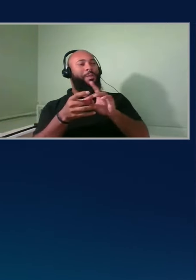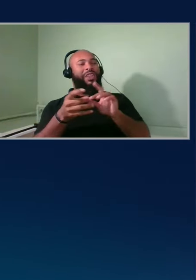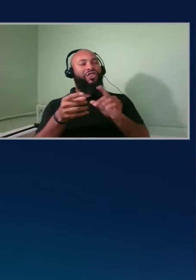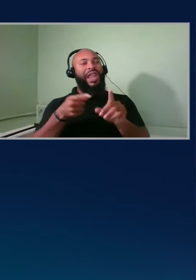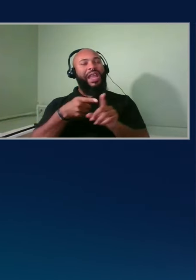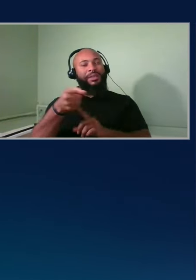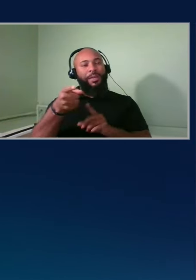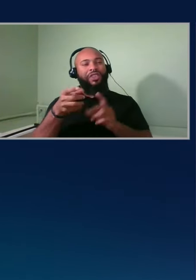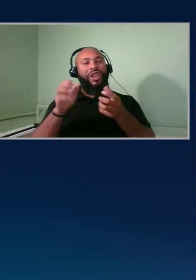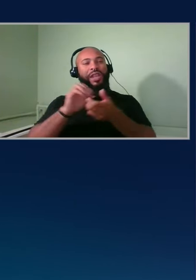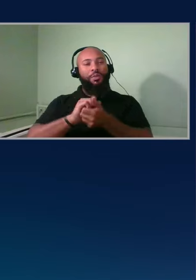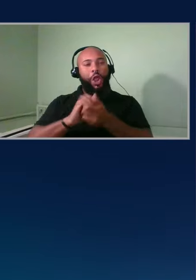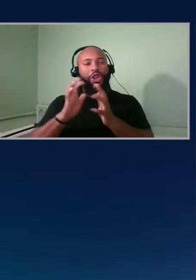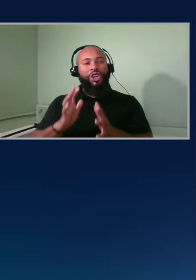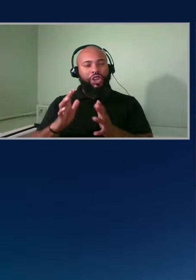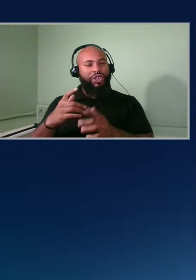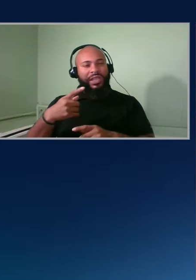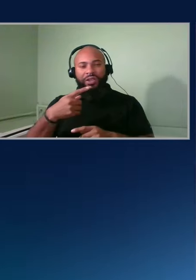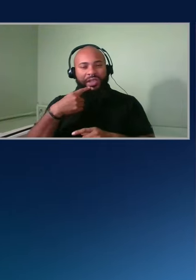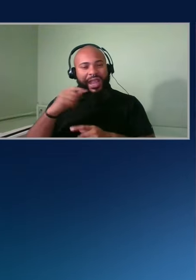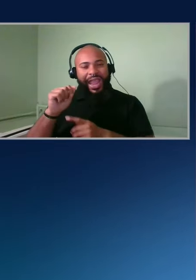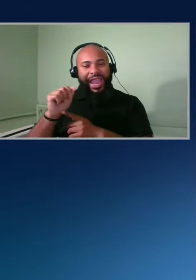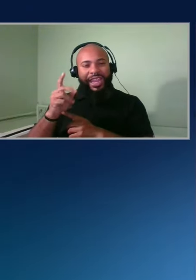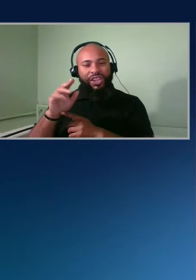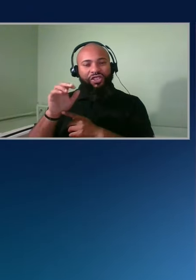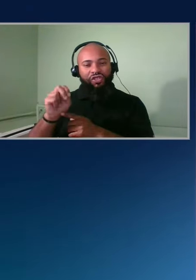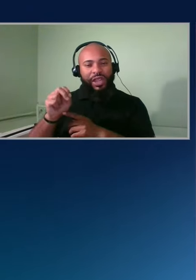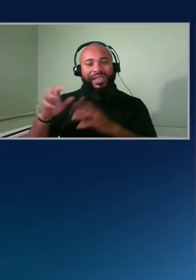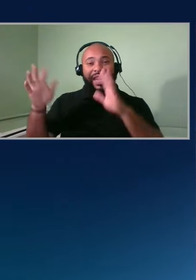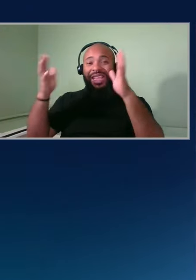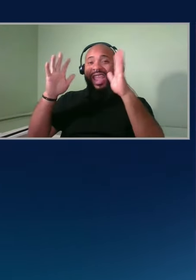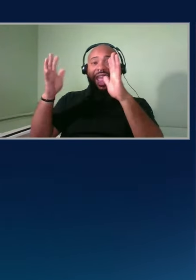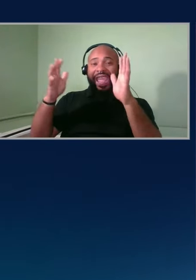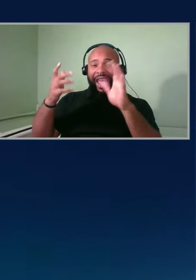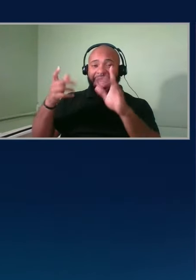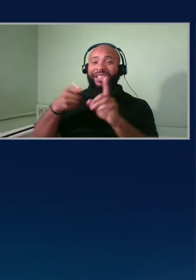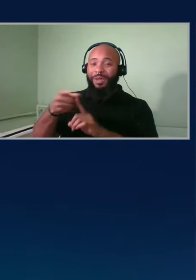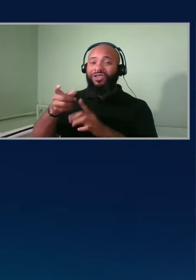"Yay, AWS specialized partners!" So, we are watching. It is live. Yeah.